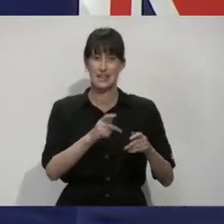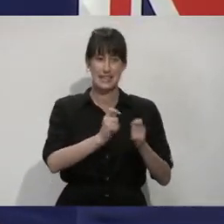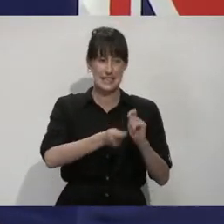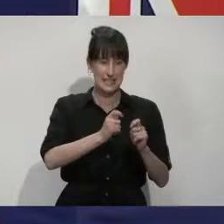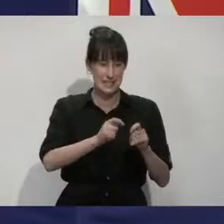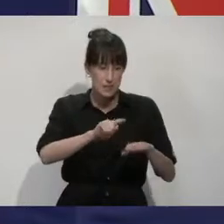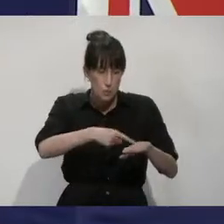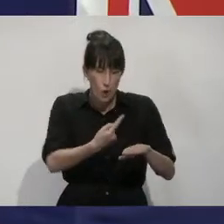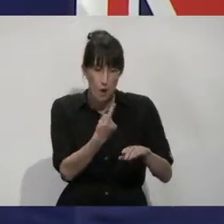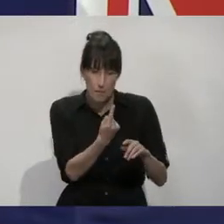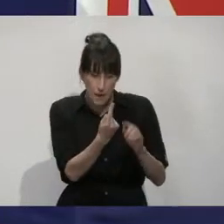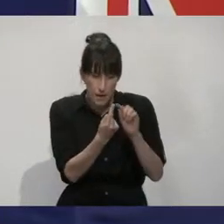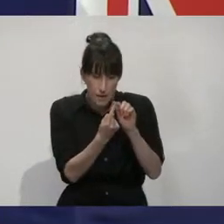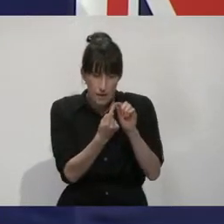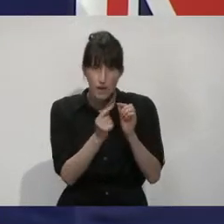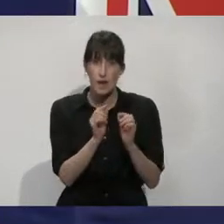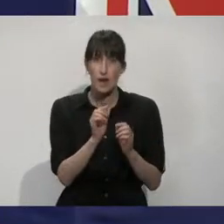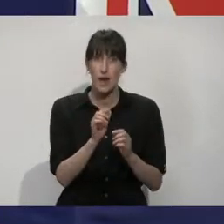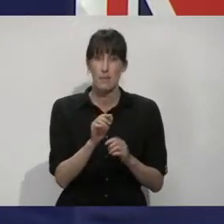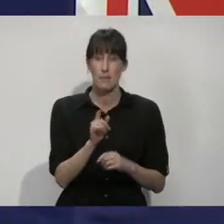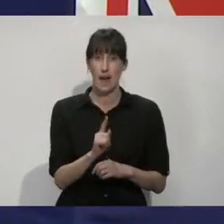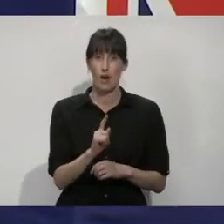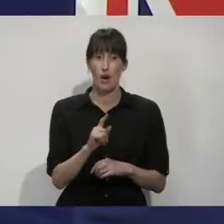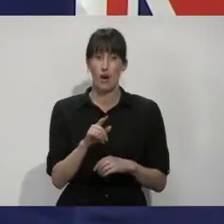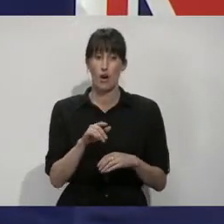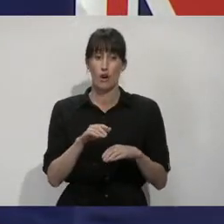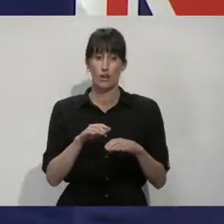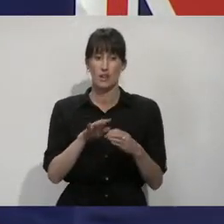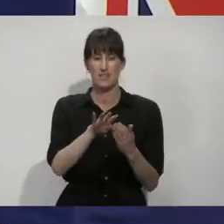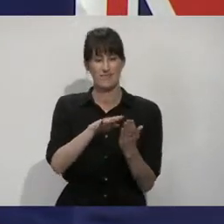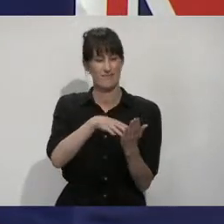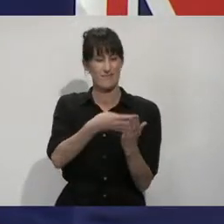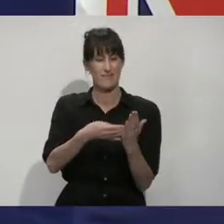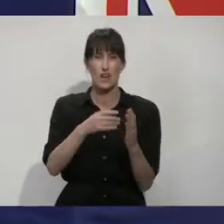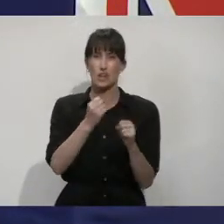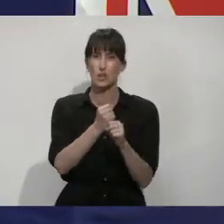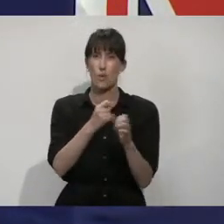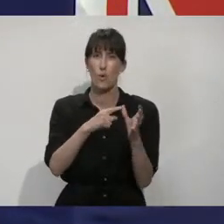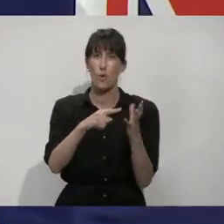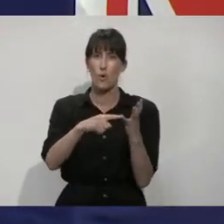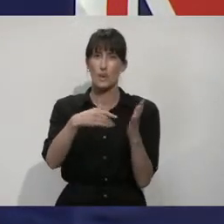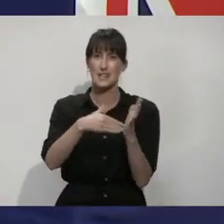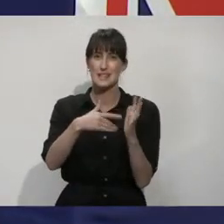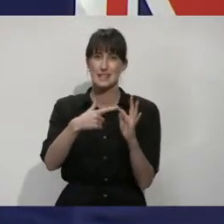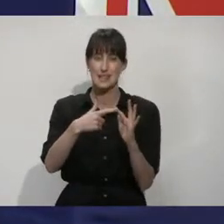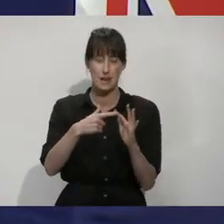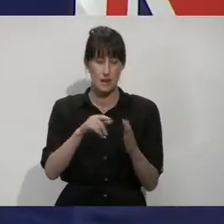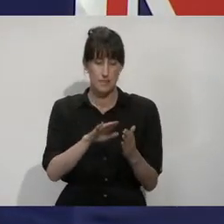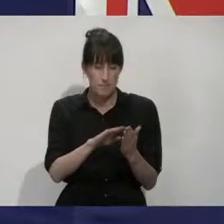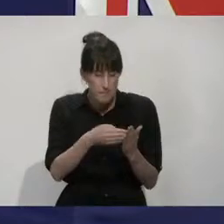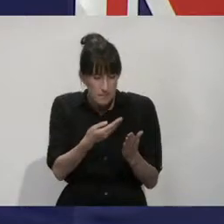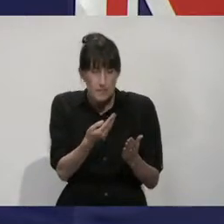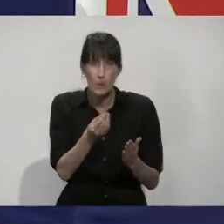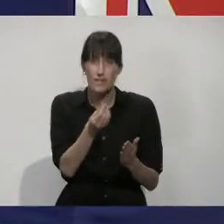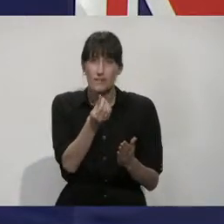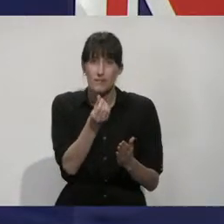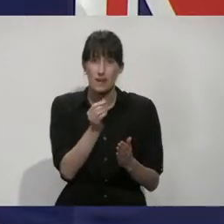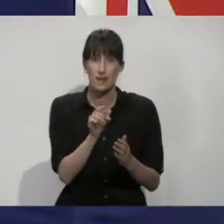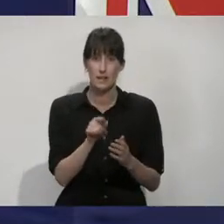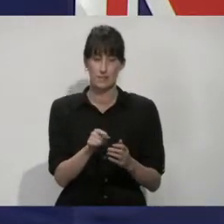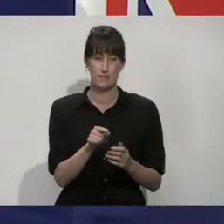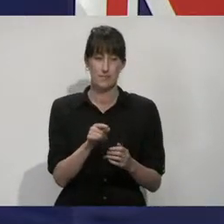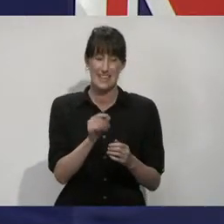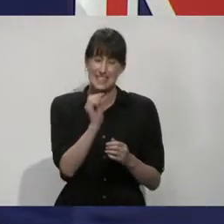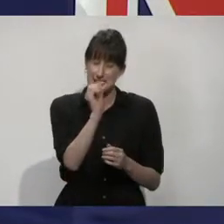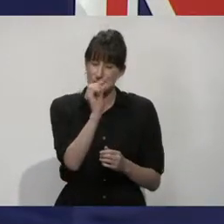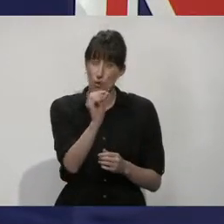low levels on 4 swabs on the sorts of surfaces that you would expect would be contaminated by someone who actually